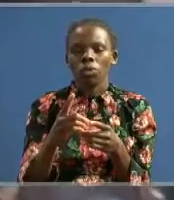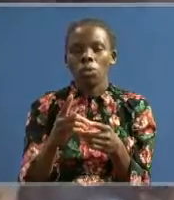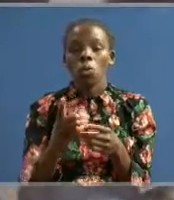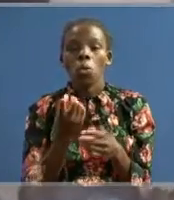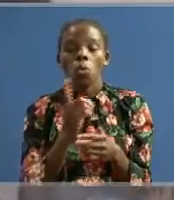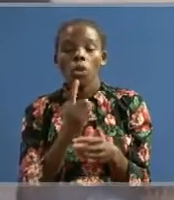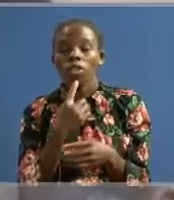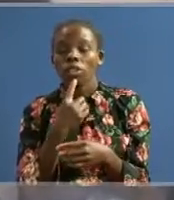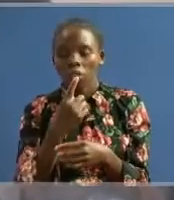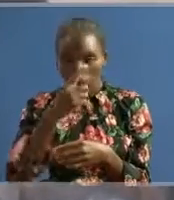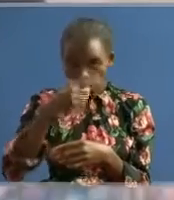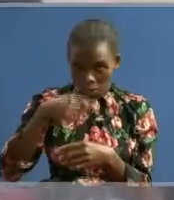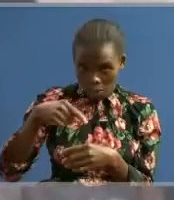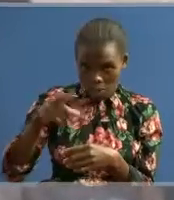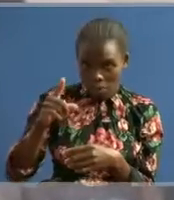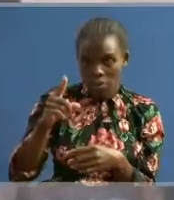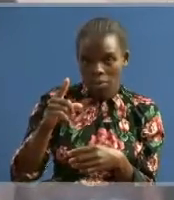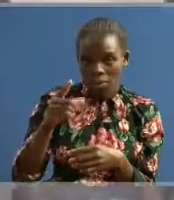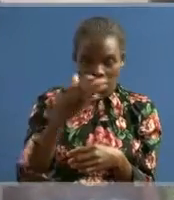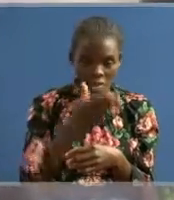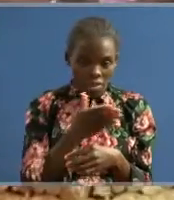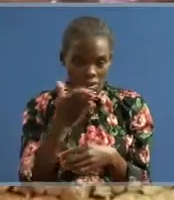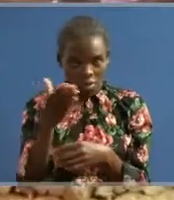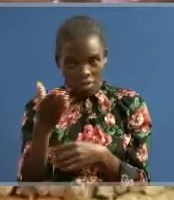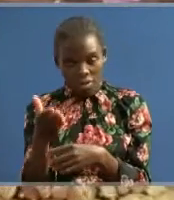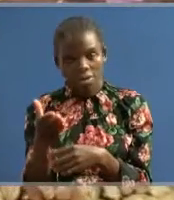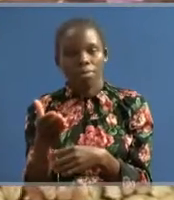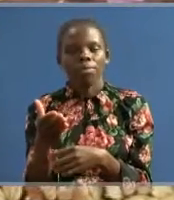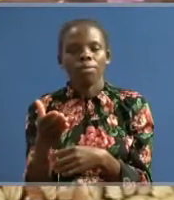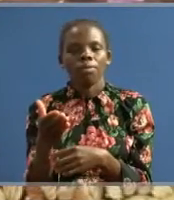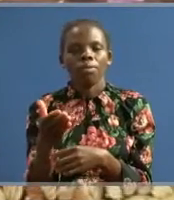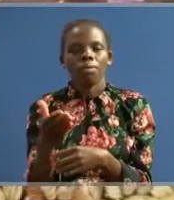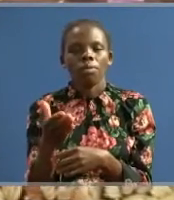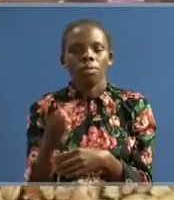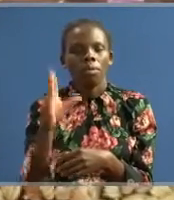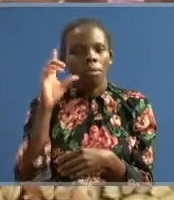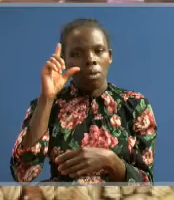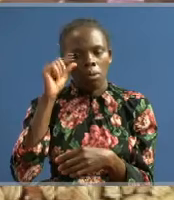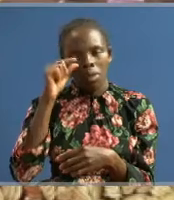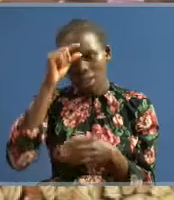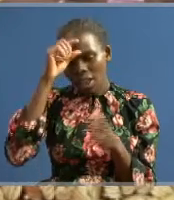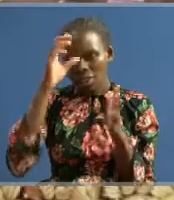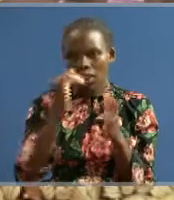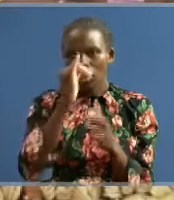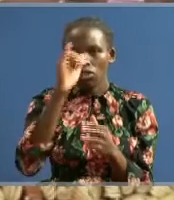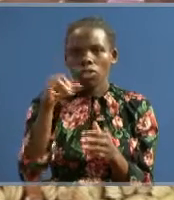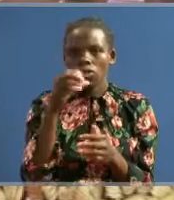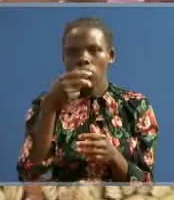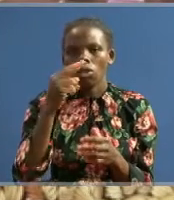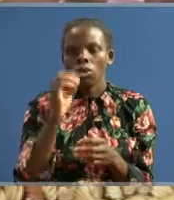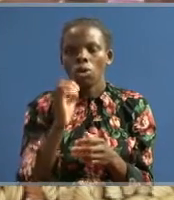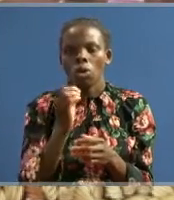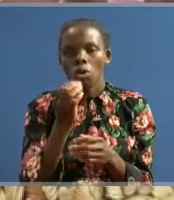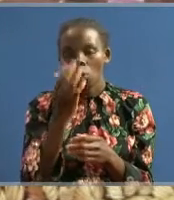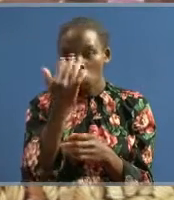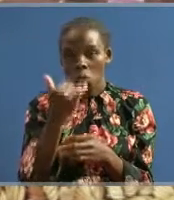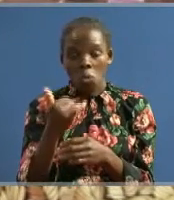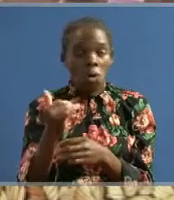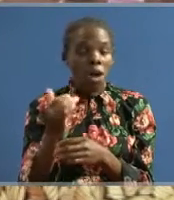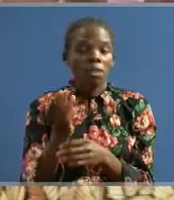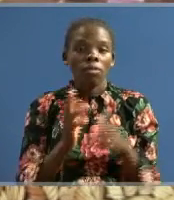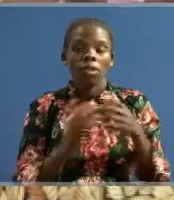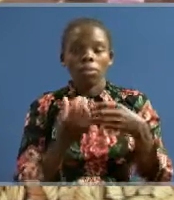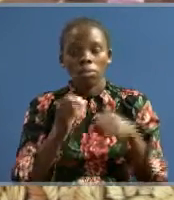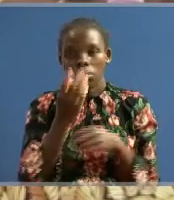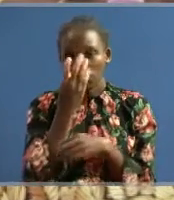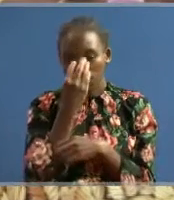Pale wanasema wanataka irekebishwe hapa na pale. On his part, Mombasa Governor Hassan Joho also wondered why the deputy president has